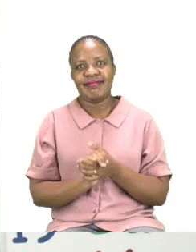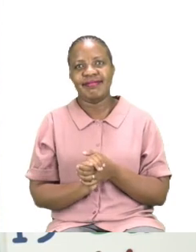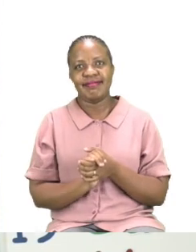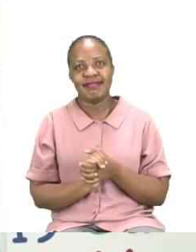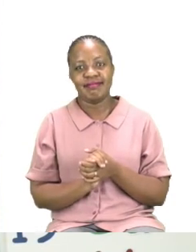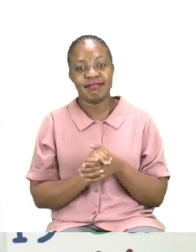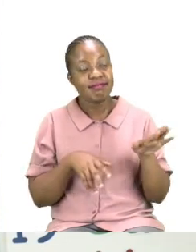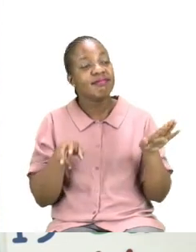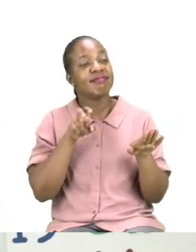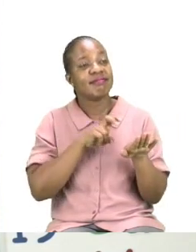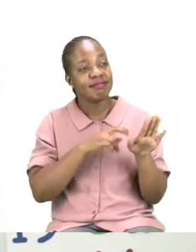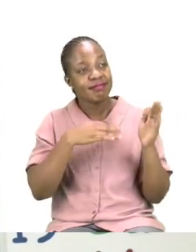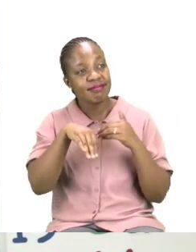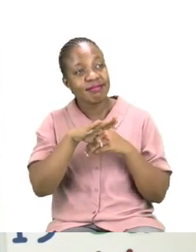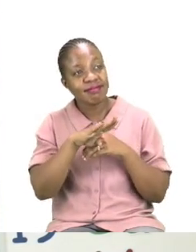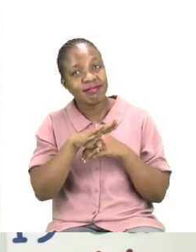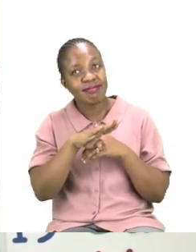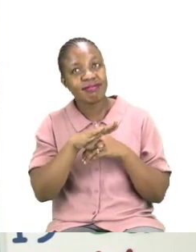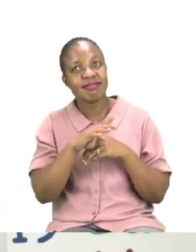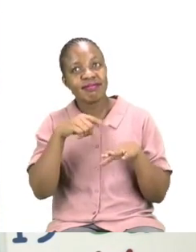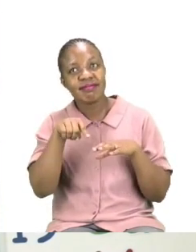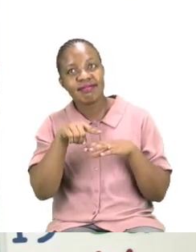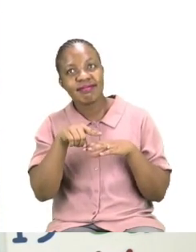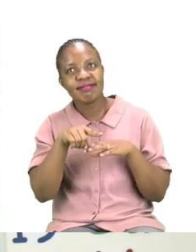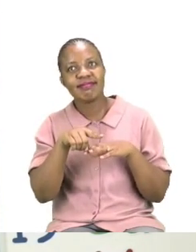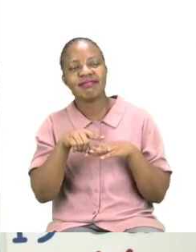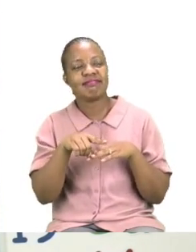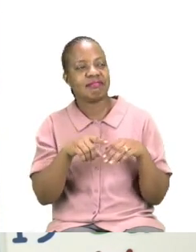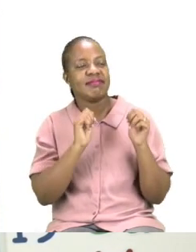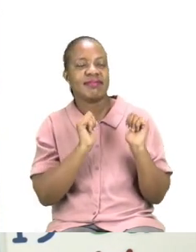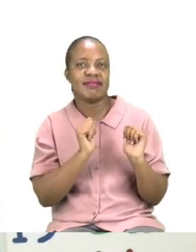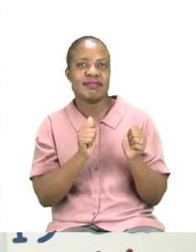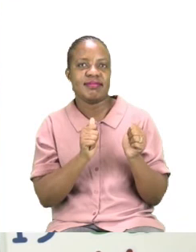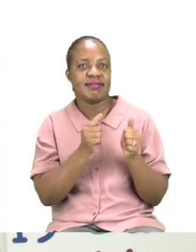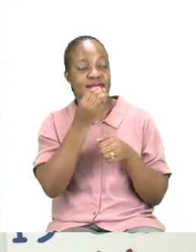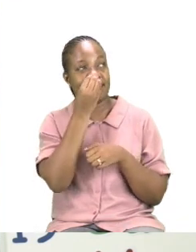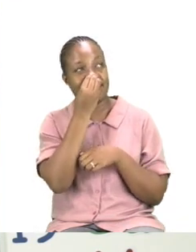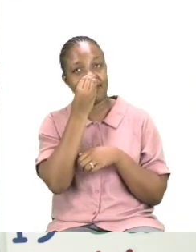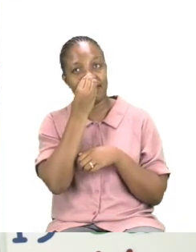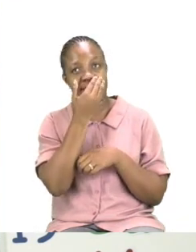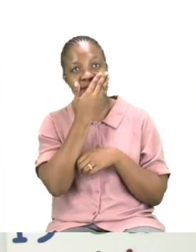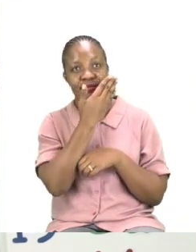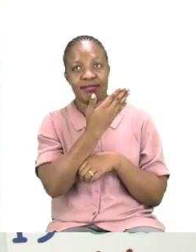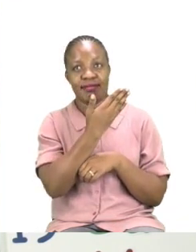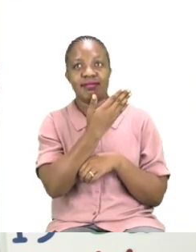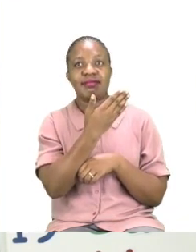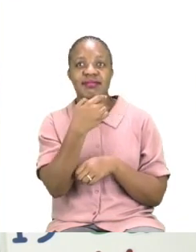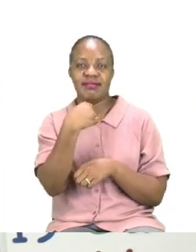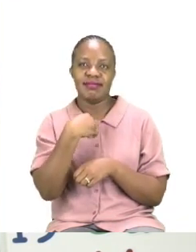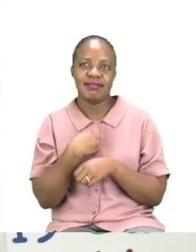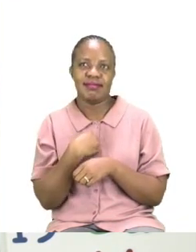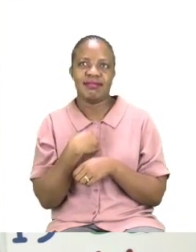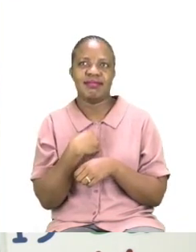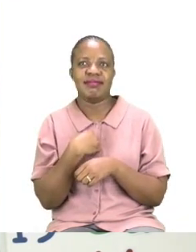to go outside with me? Wonderful. So, from Zoshi and I, we would like